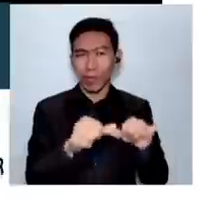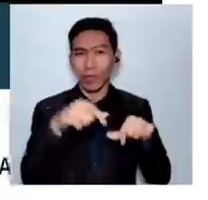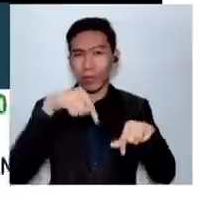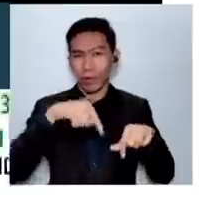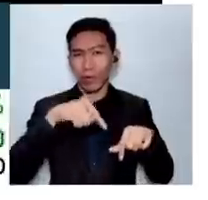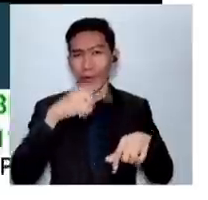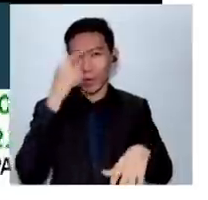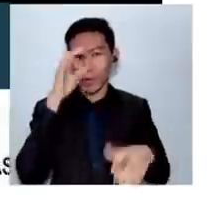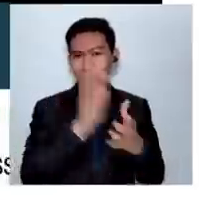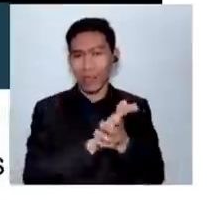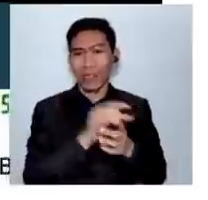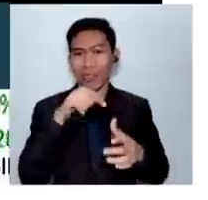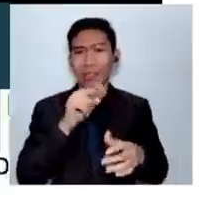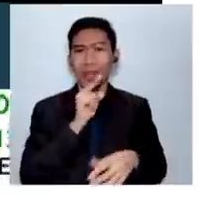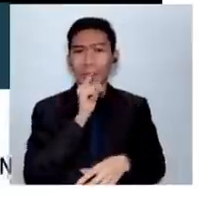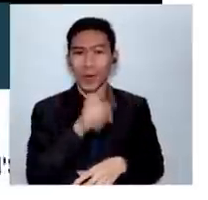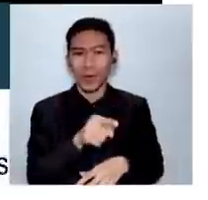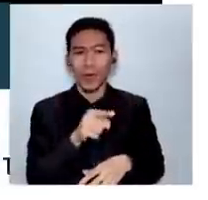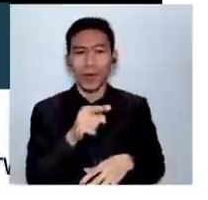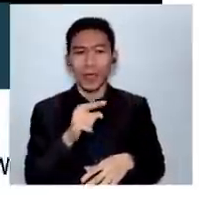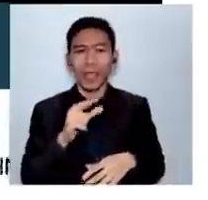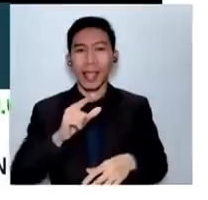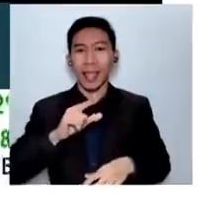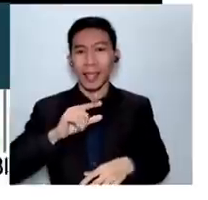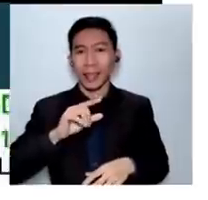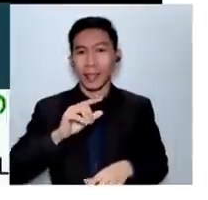Laban. So this is not about